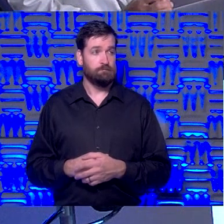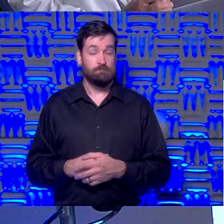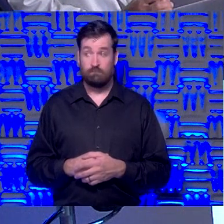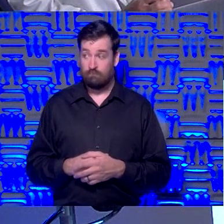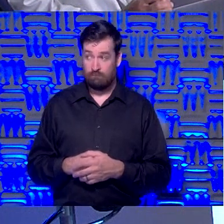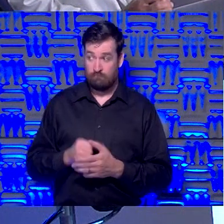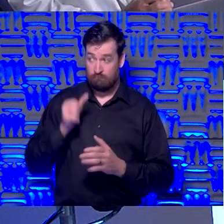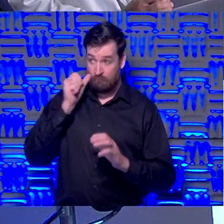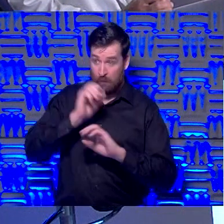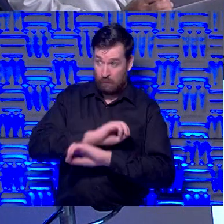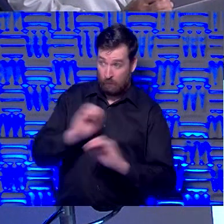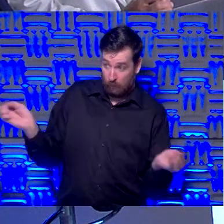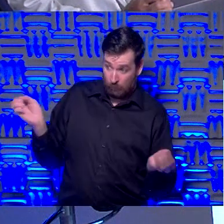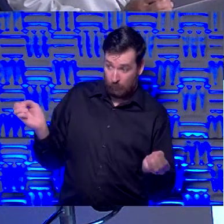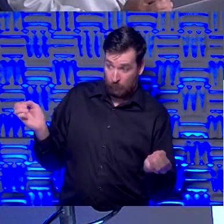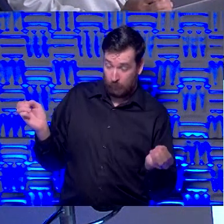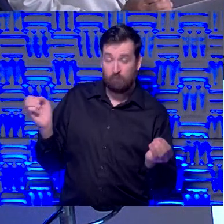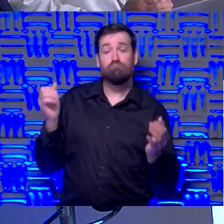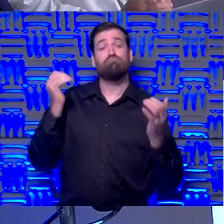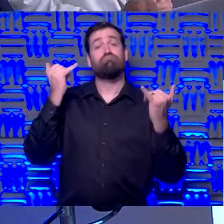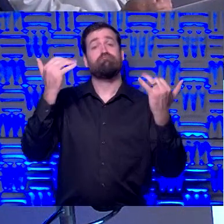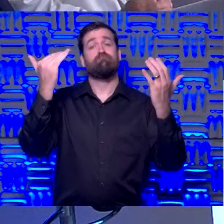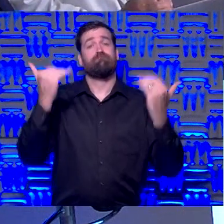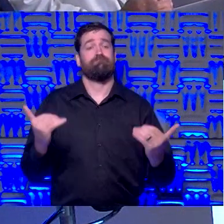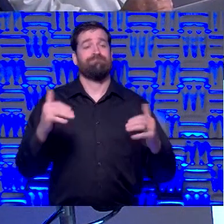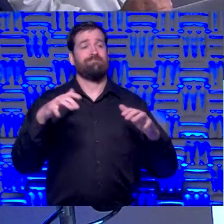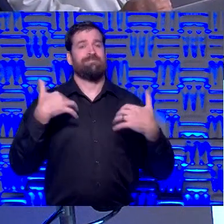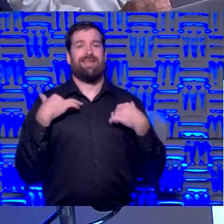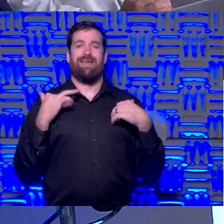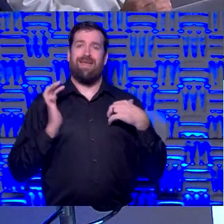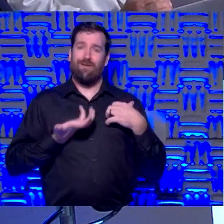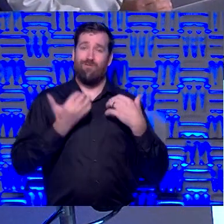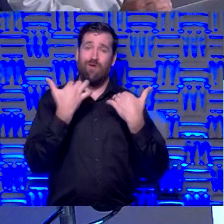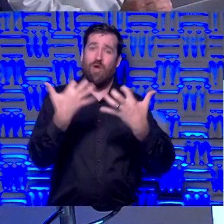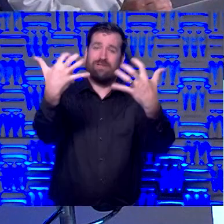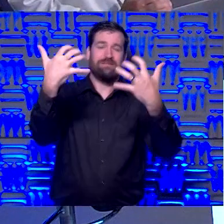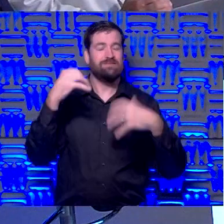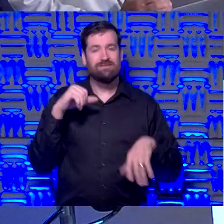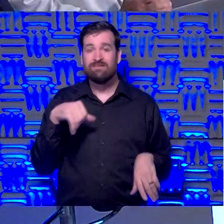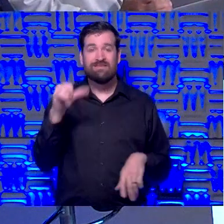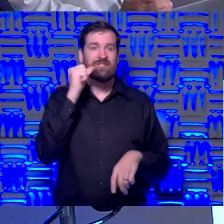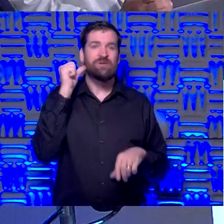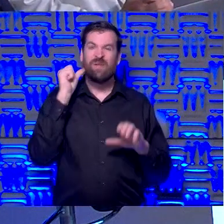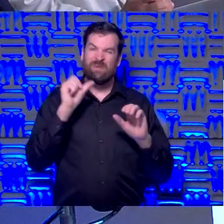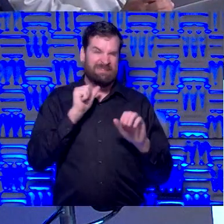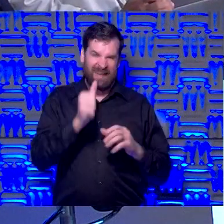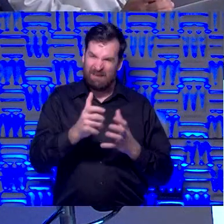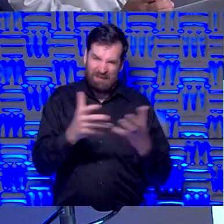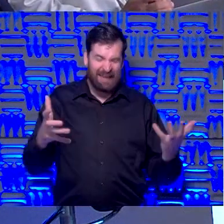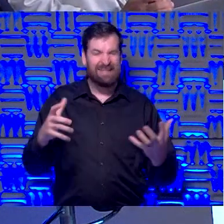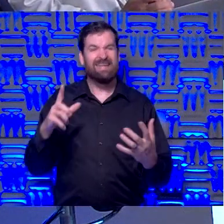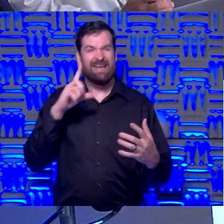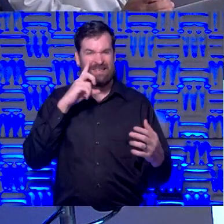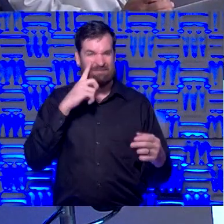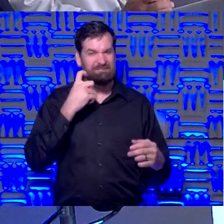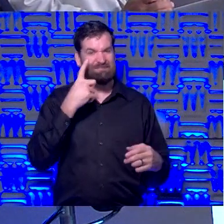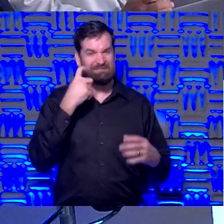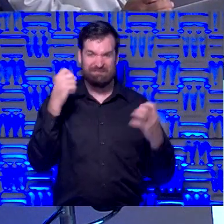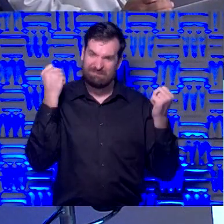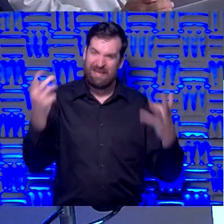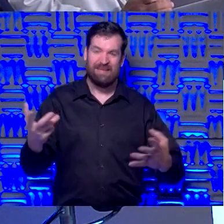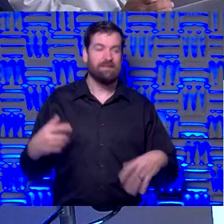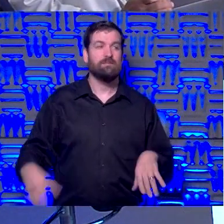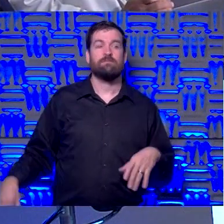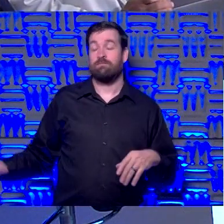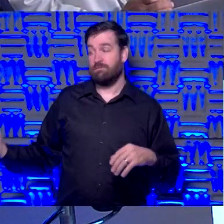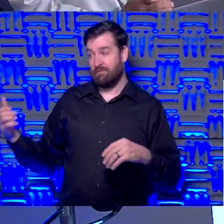I'm not hearing any, so let's go directly to our listening audience, because we know we didn't get to many audience questions yesterday. I bet they're building up today. Well, and